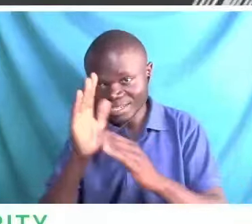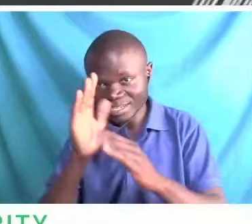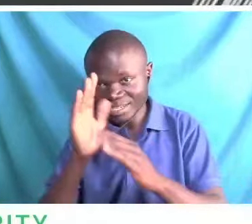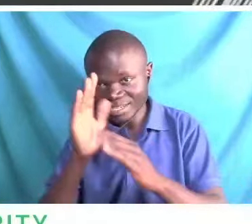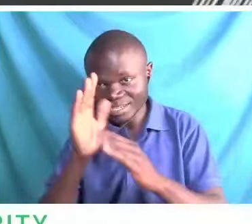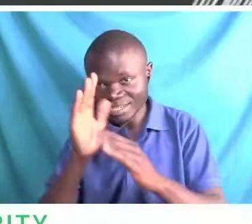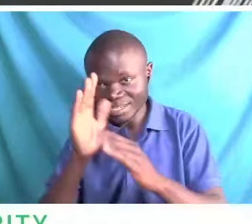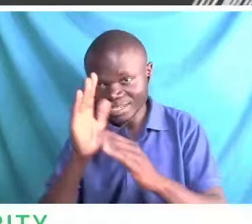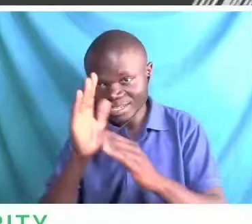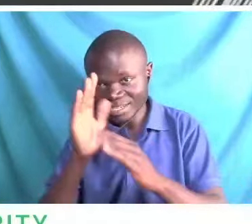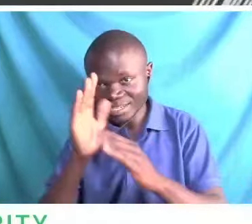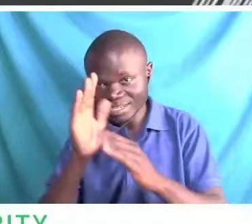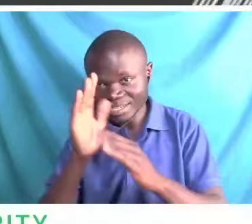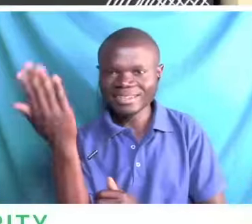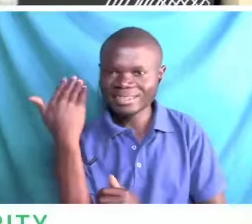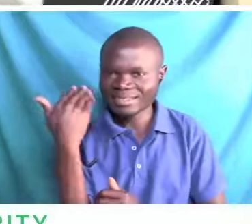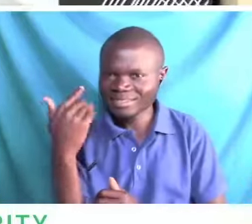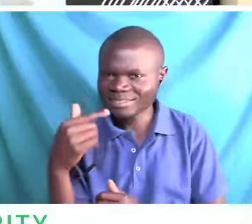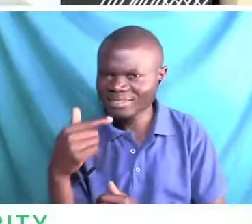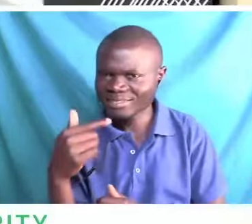just having a conversation with a friend.